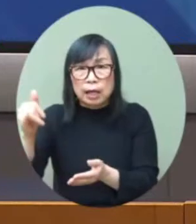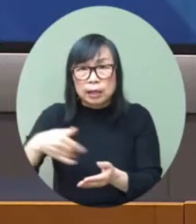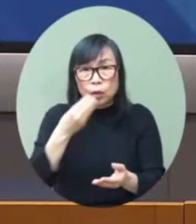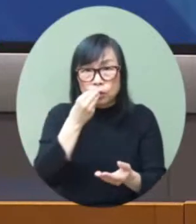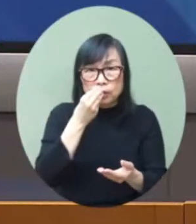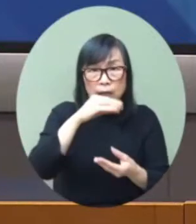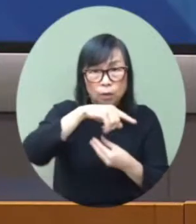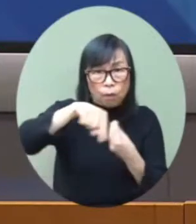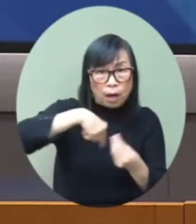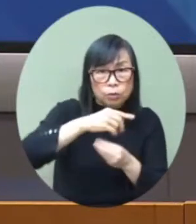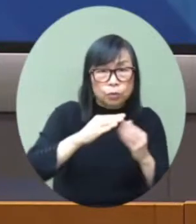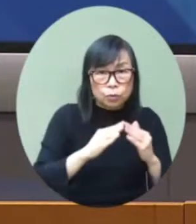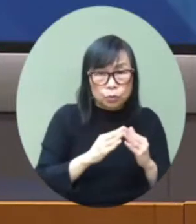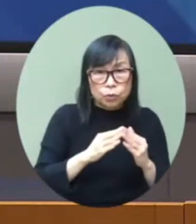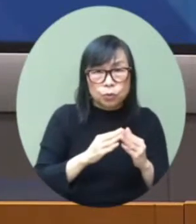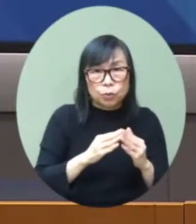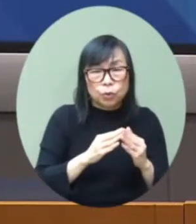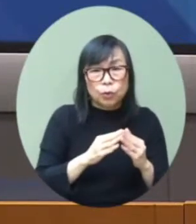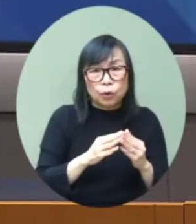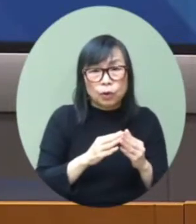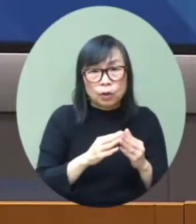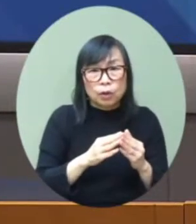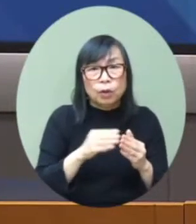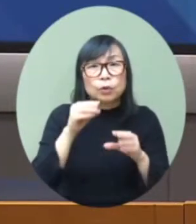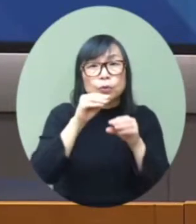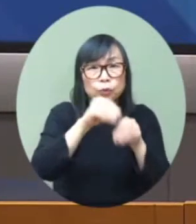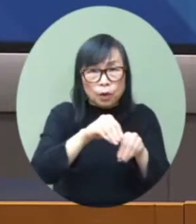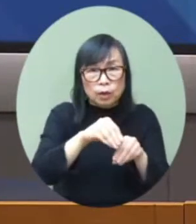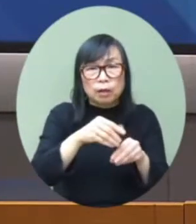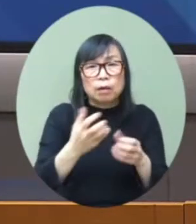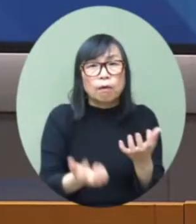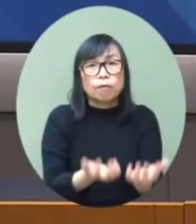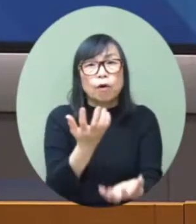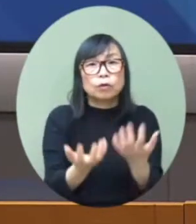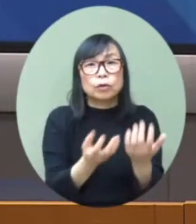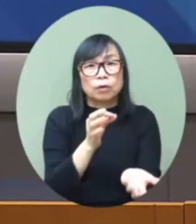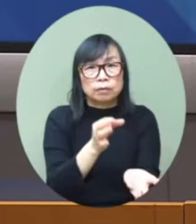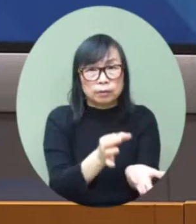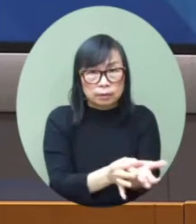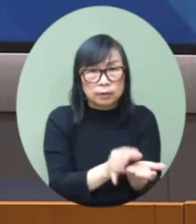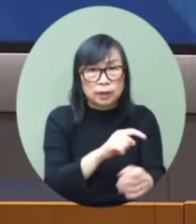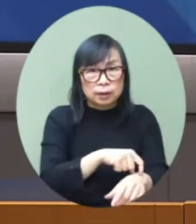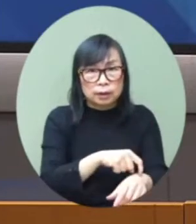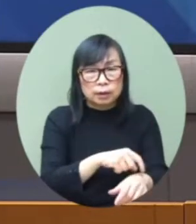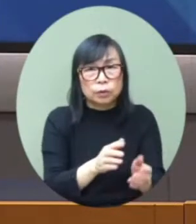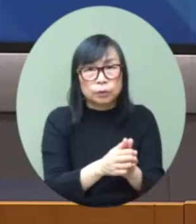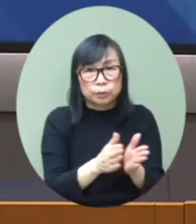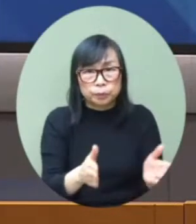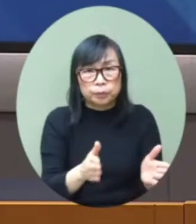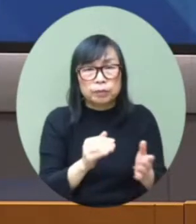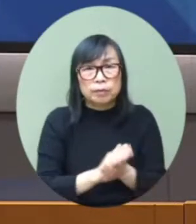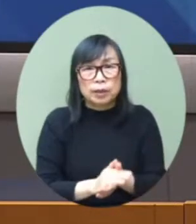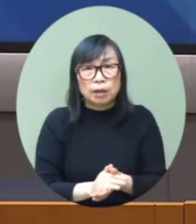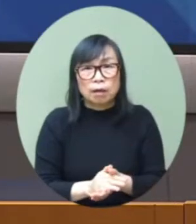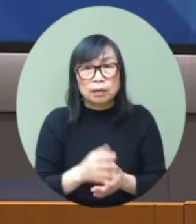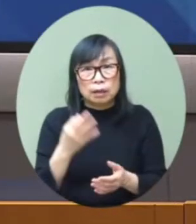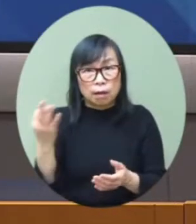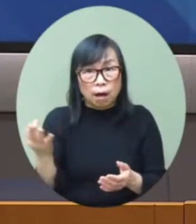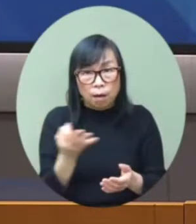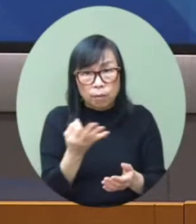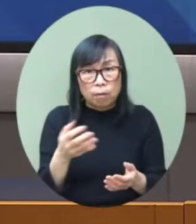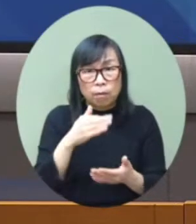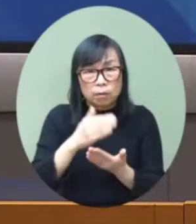of Health to obtain a cremation permit, and then come to our department to make an appointment of a cremation session.